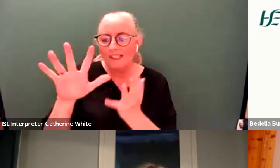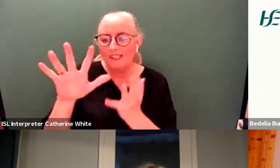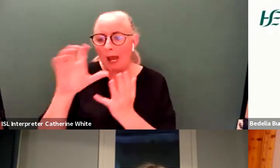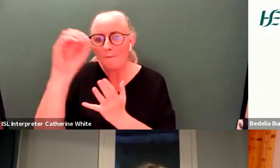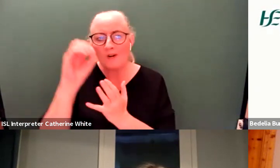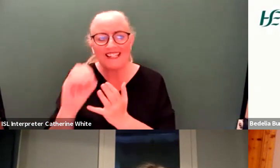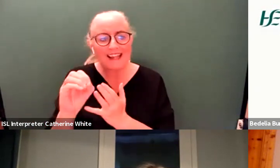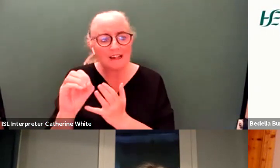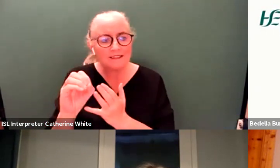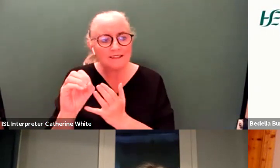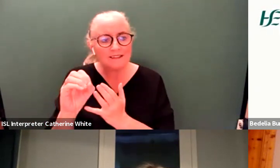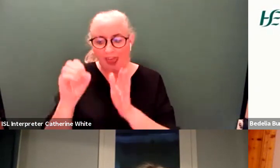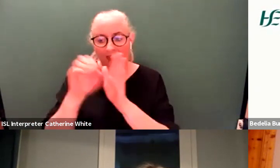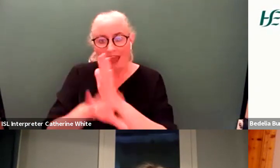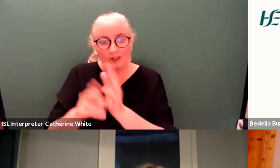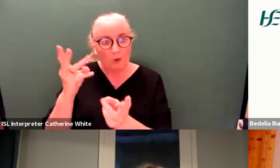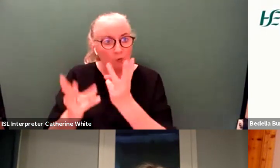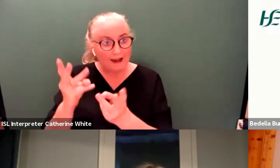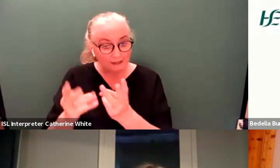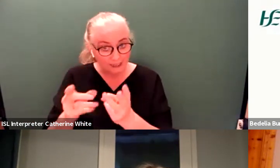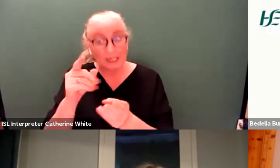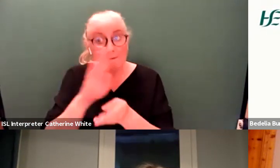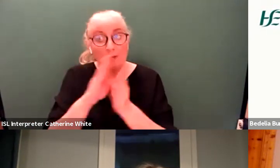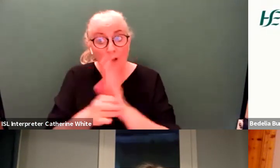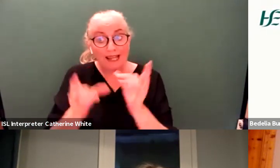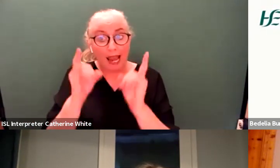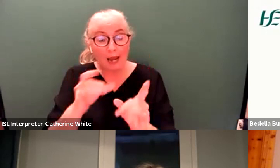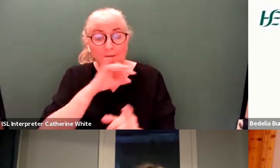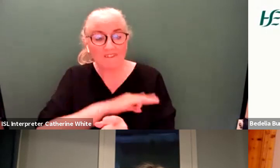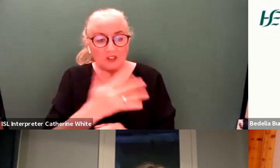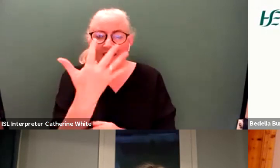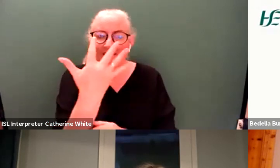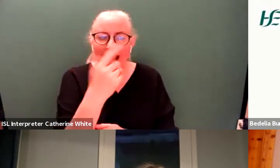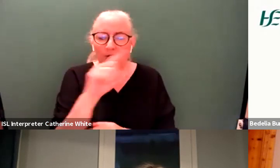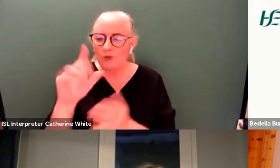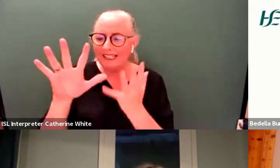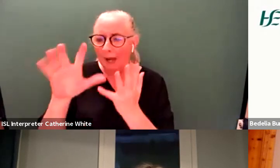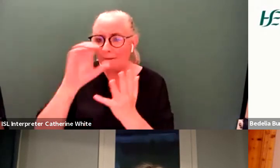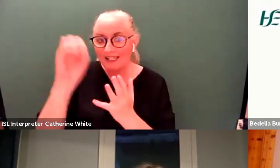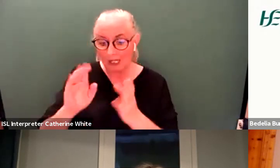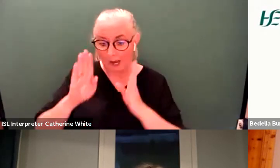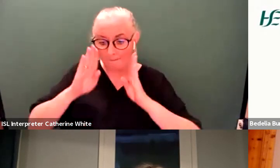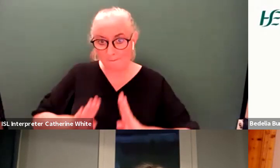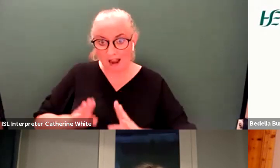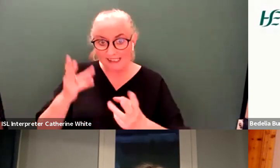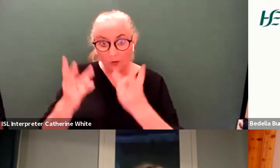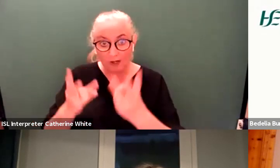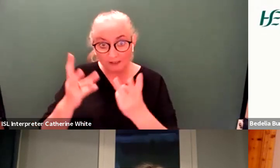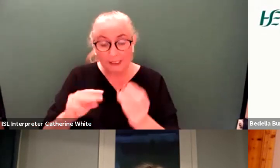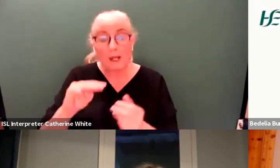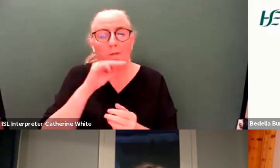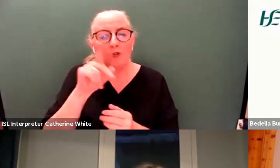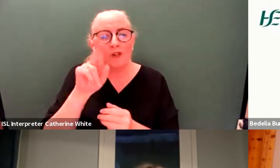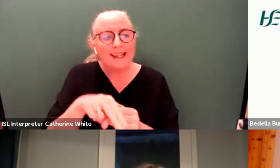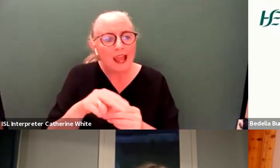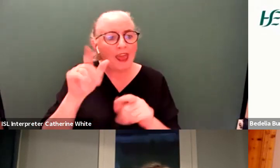gain a lot of health benefits. So losing about 5 or 10% of your body weight, you can reduce your